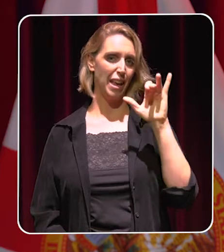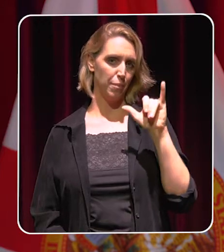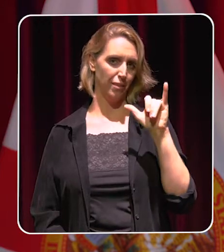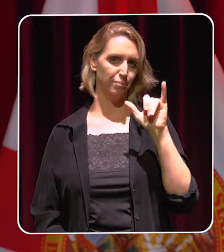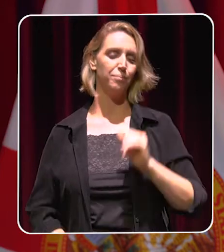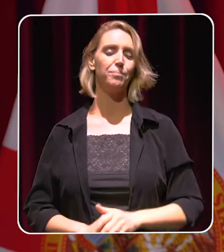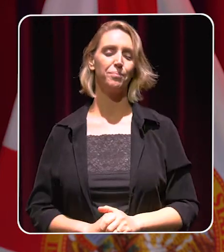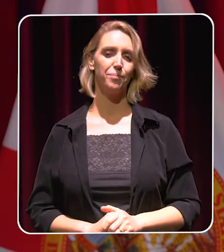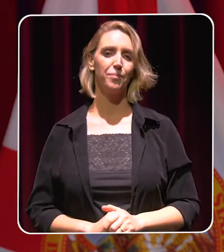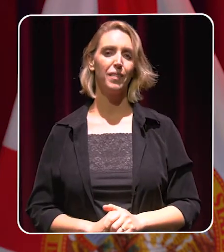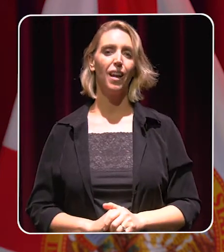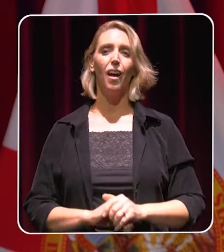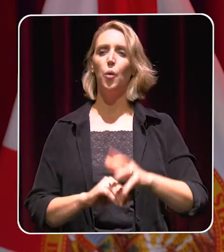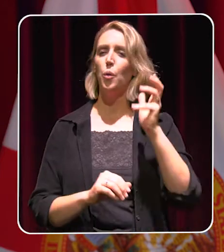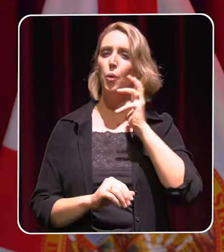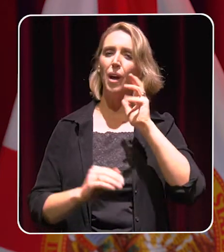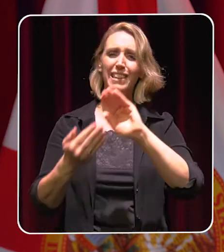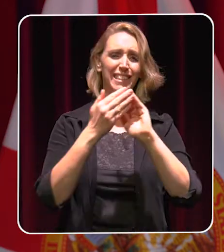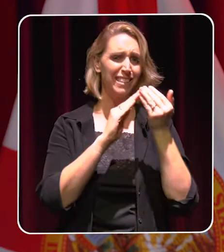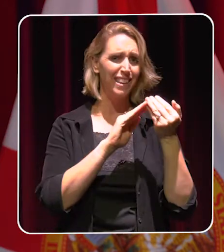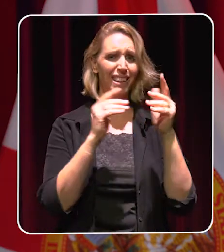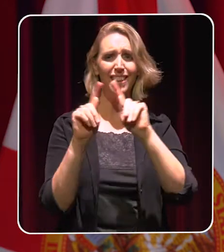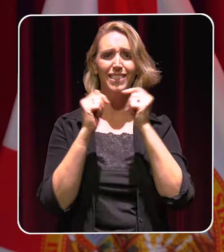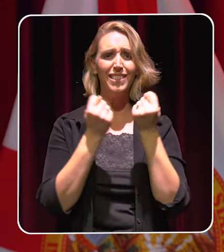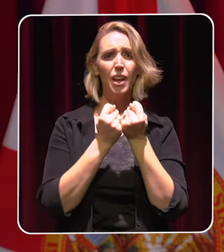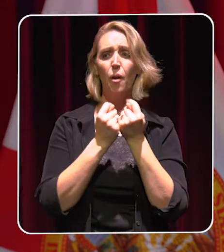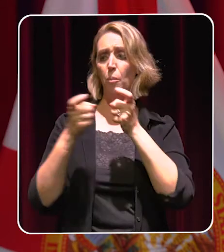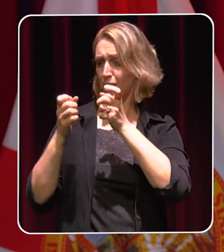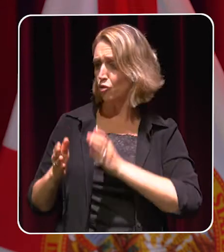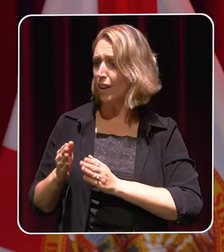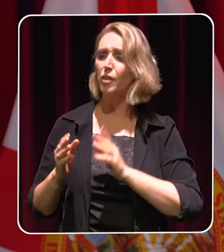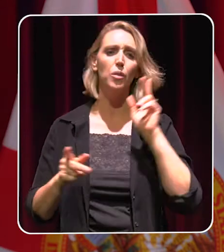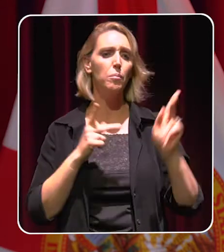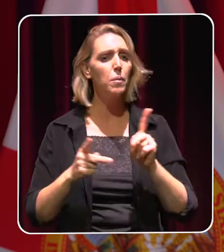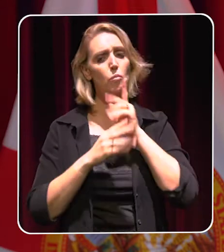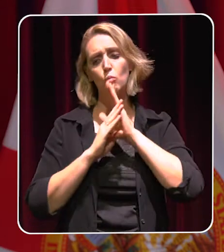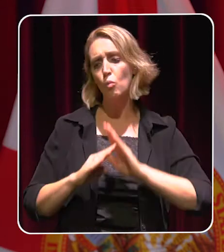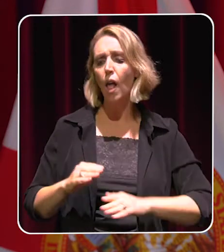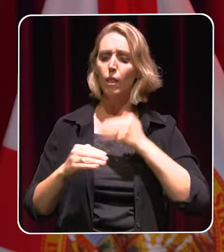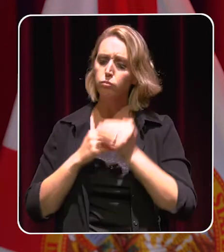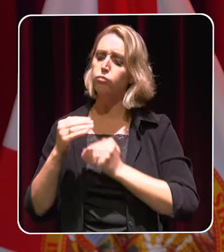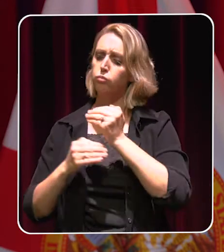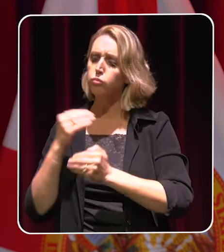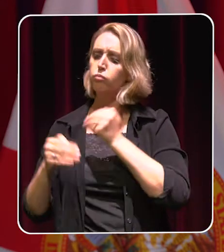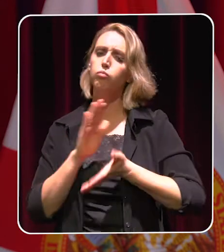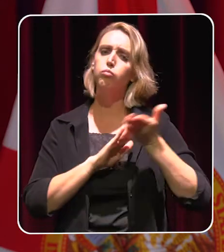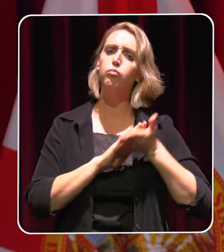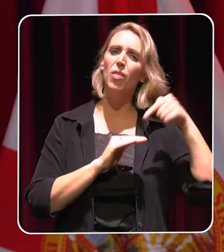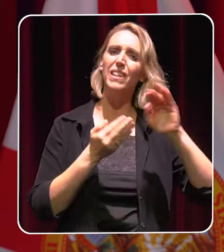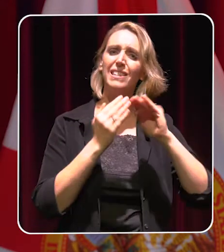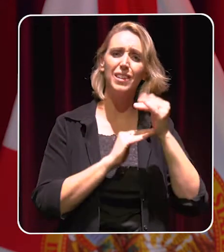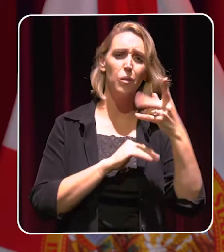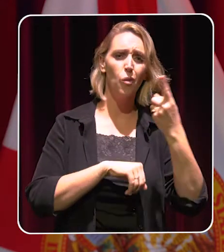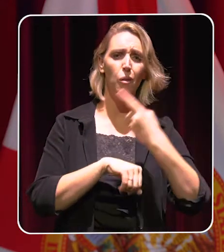Foster. To our remarkable city team, from the administrators to the unsung heroes who keep the city running 24